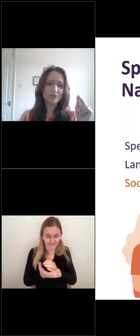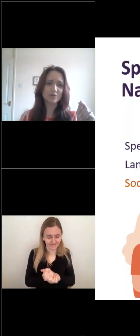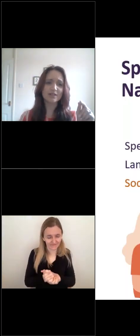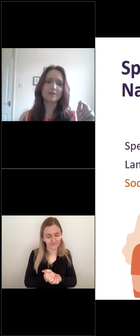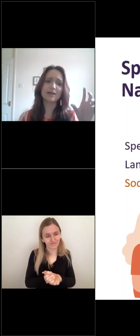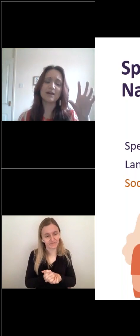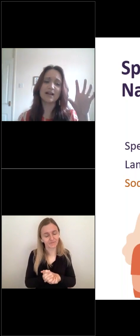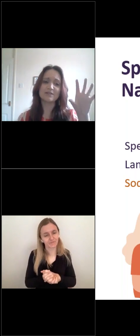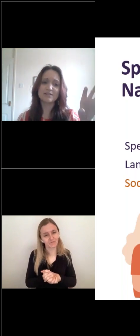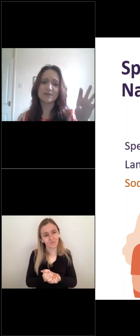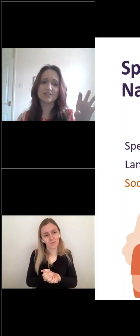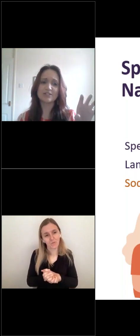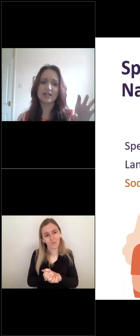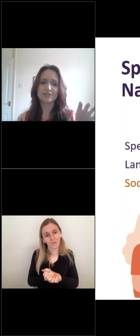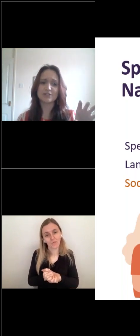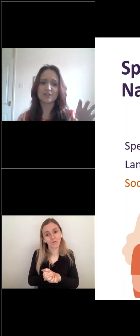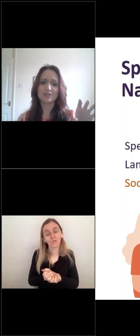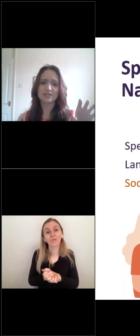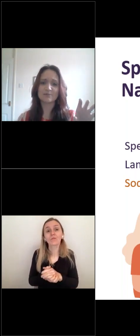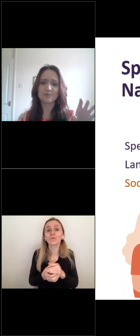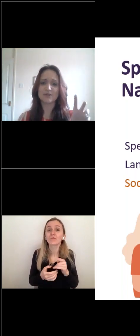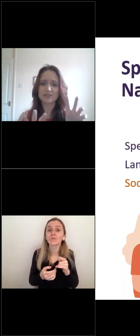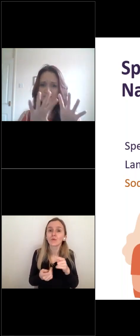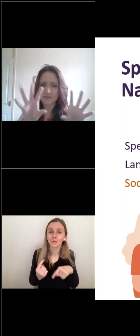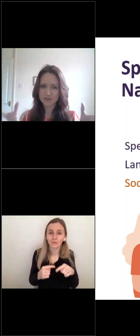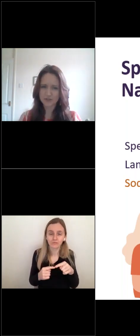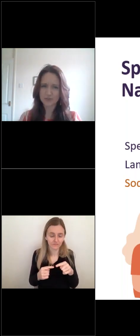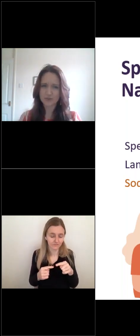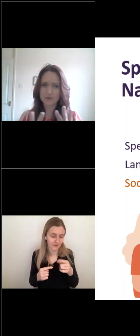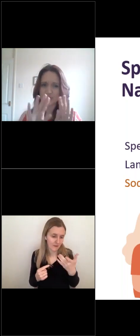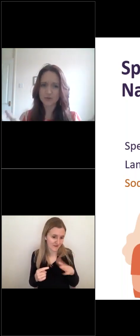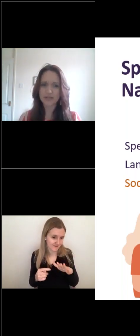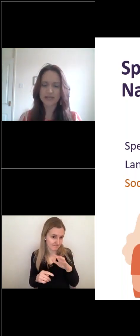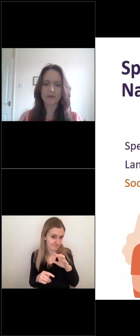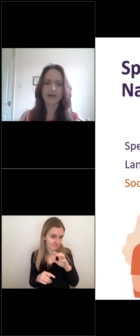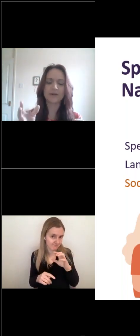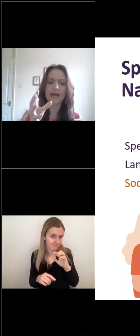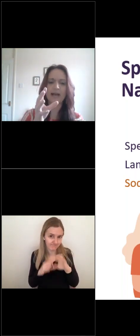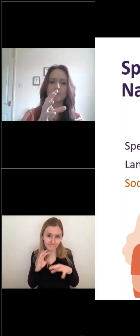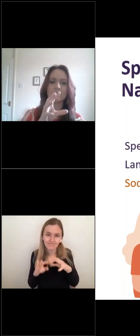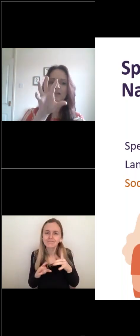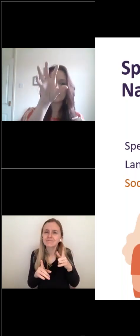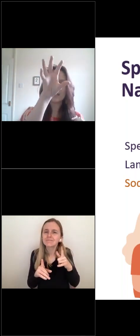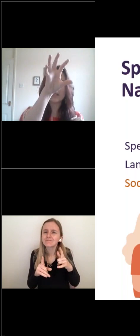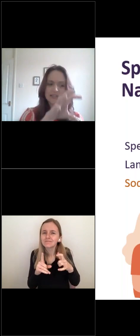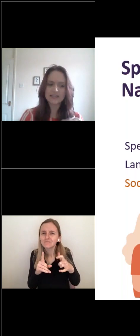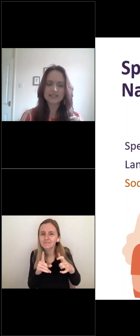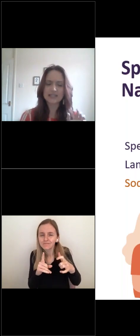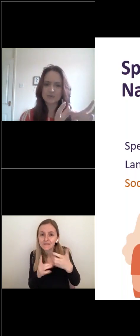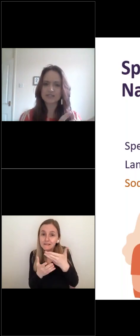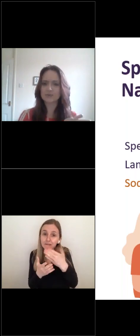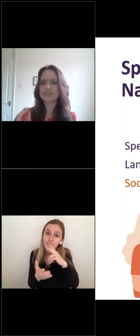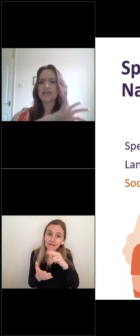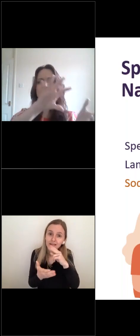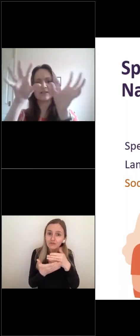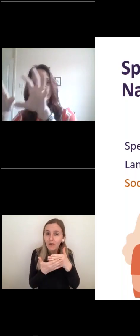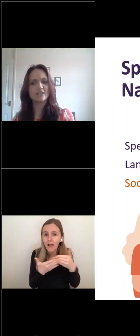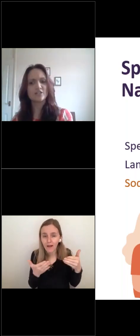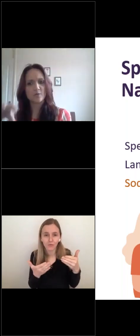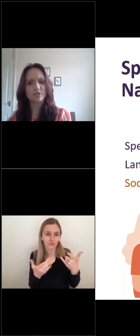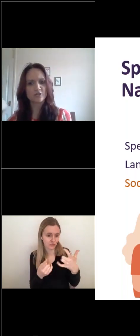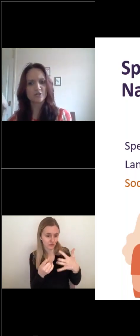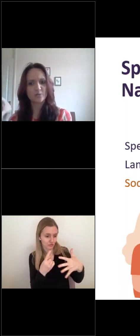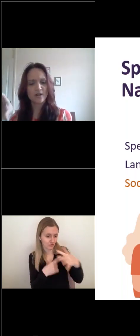So we were talking about how speech, language and social experience, when I was talking about how these things we